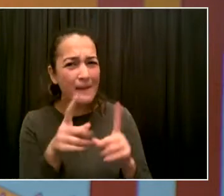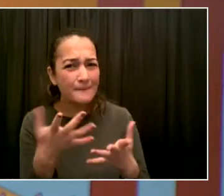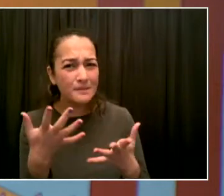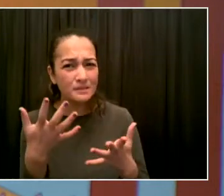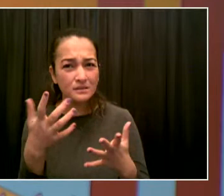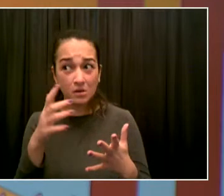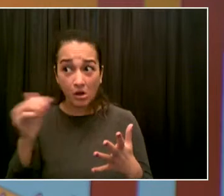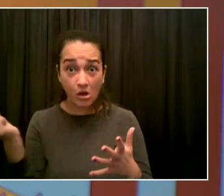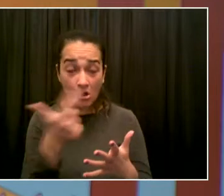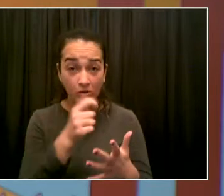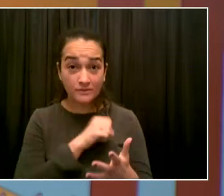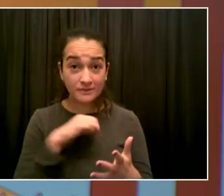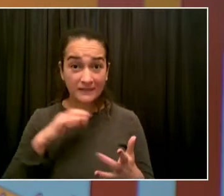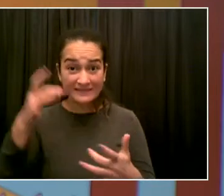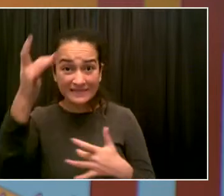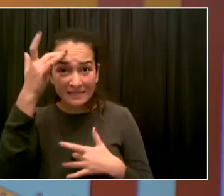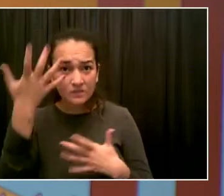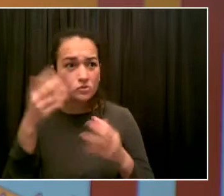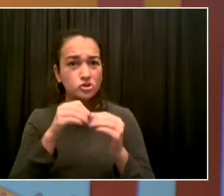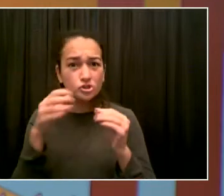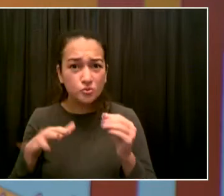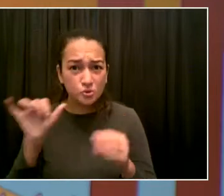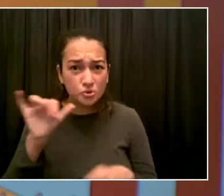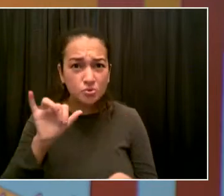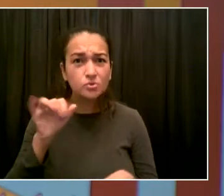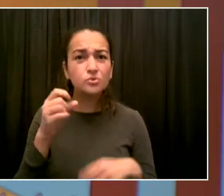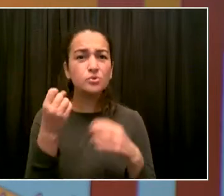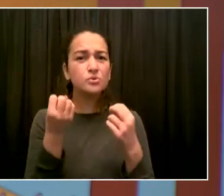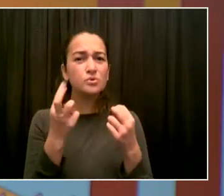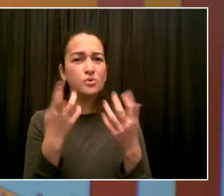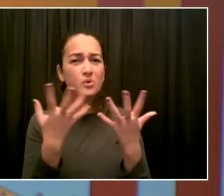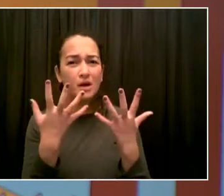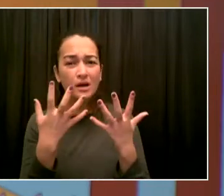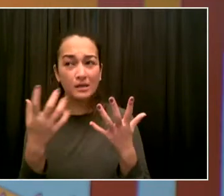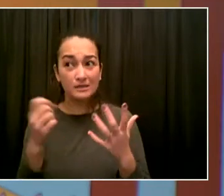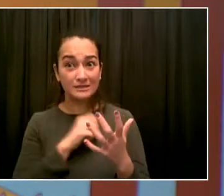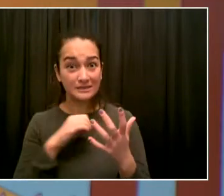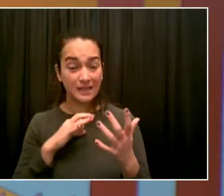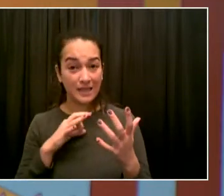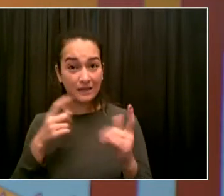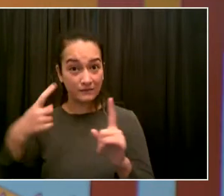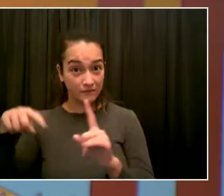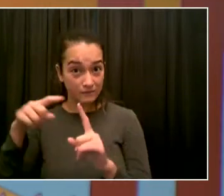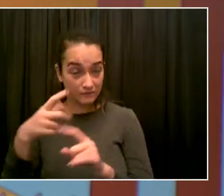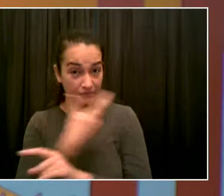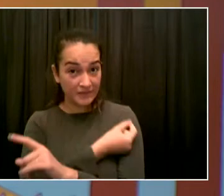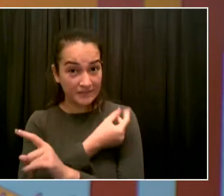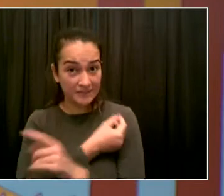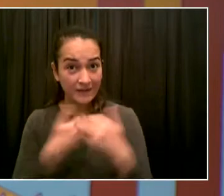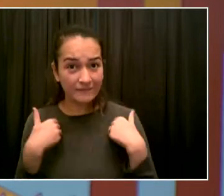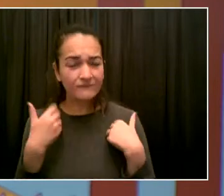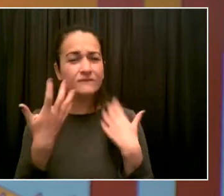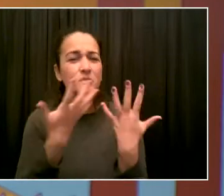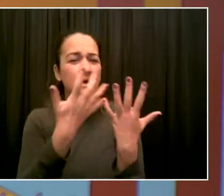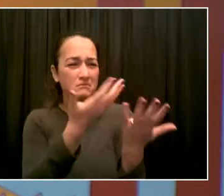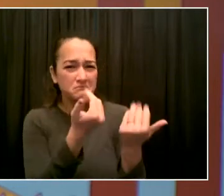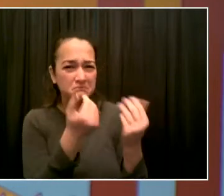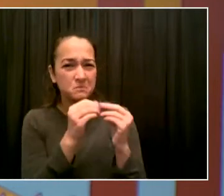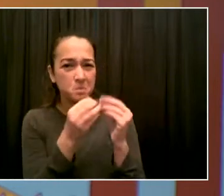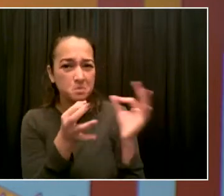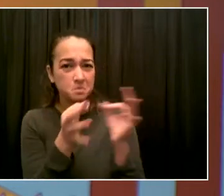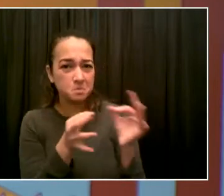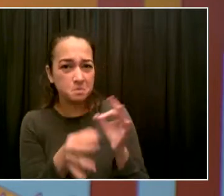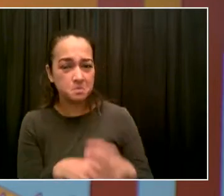those staff members were vaccinated? I'm going to see what Dr. Katz knows from Test and Trace and